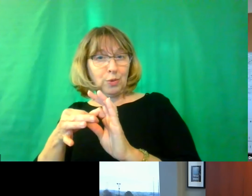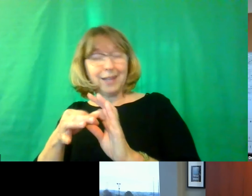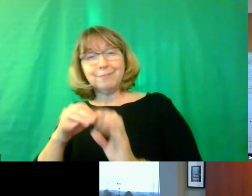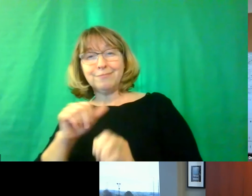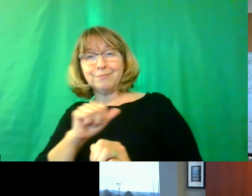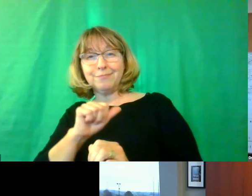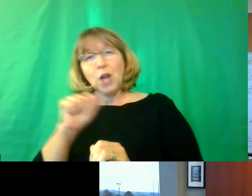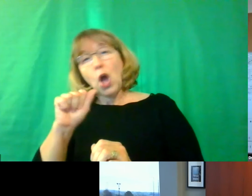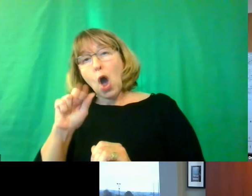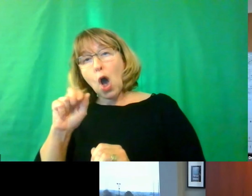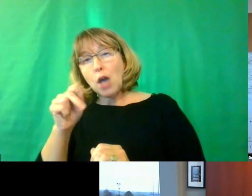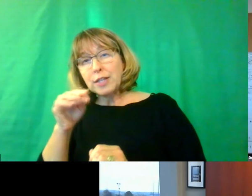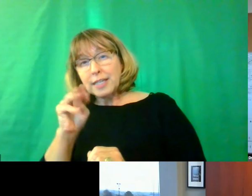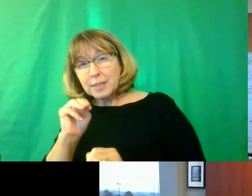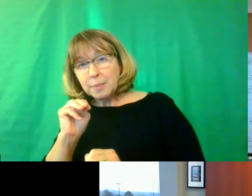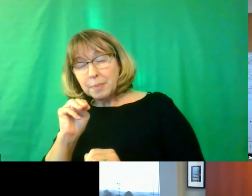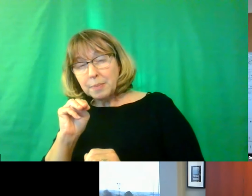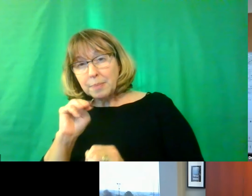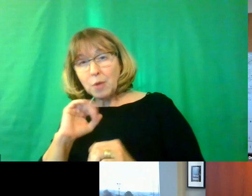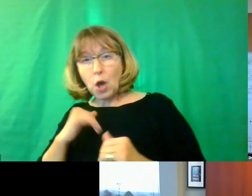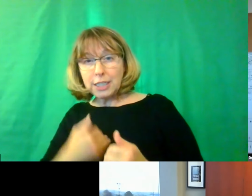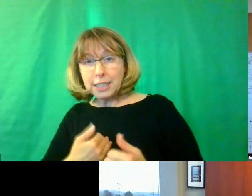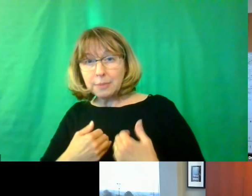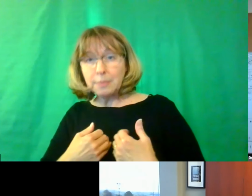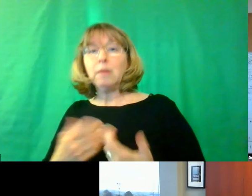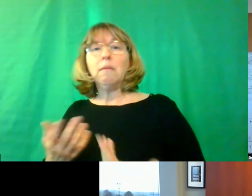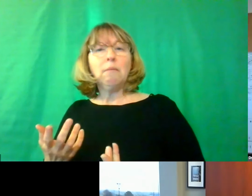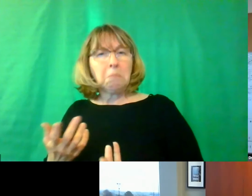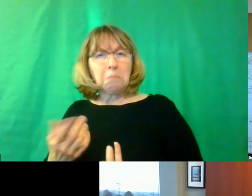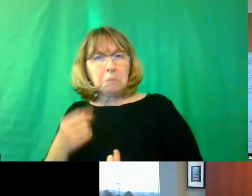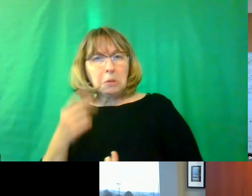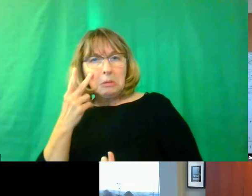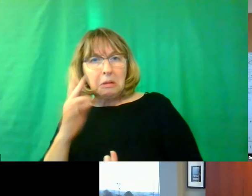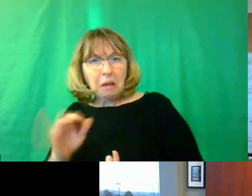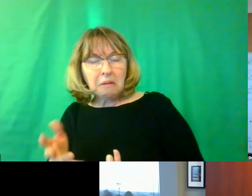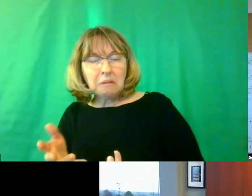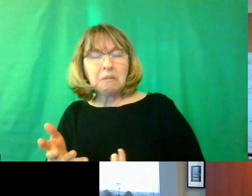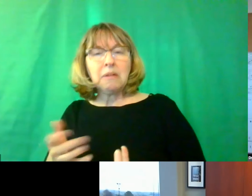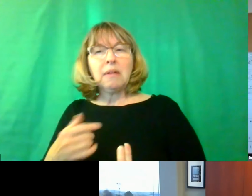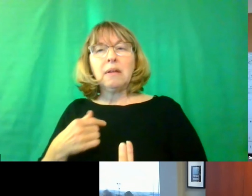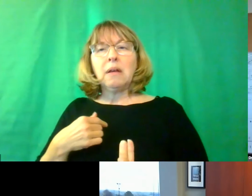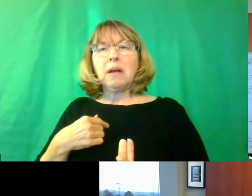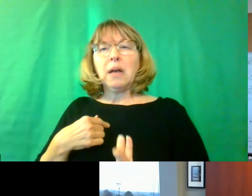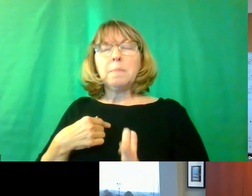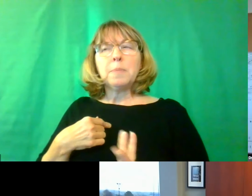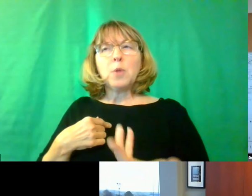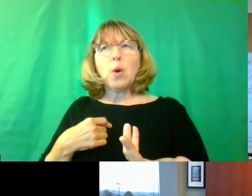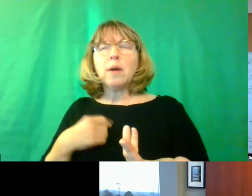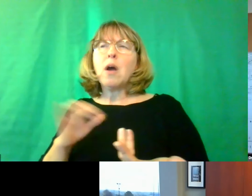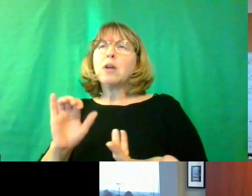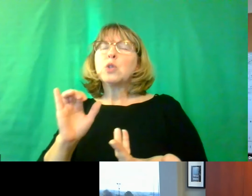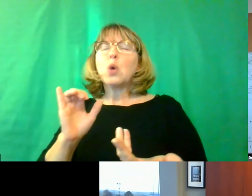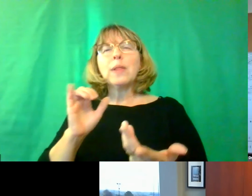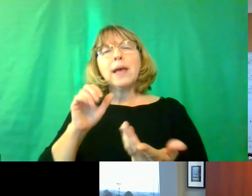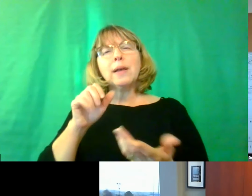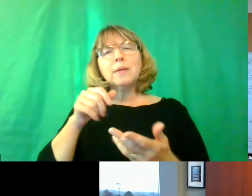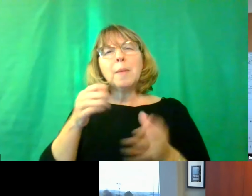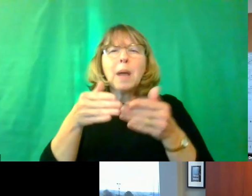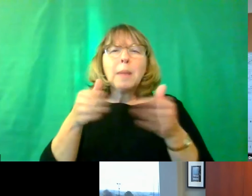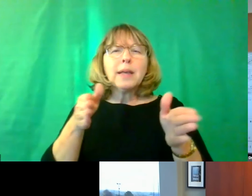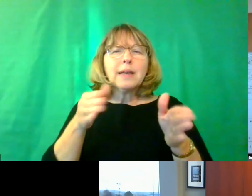in autism prevalence that we've seen over the last several decades is around public awareness, education, and